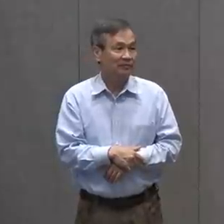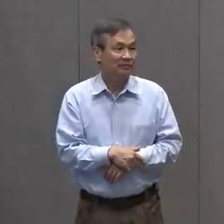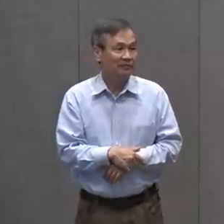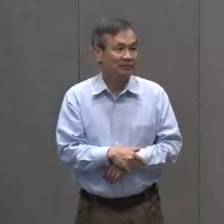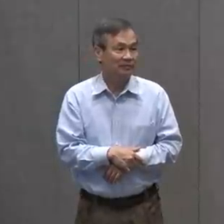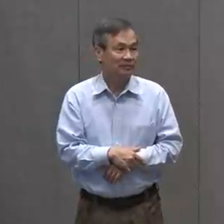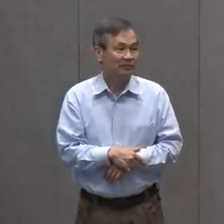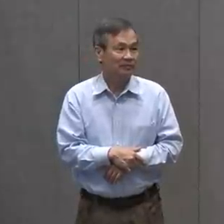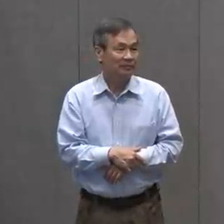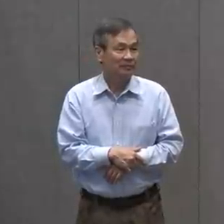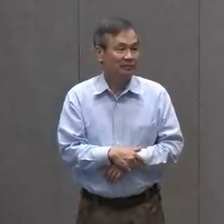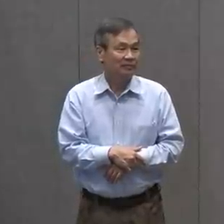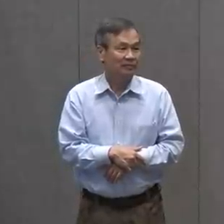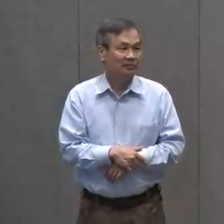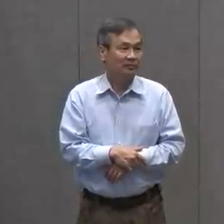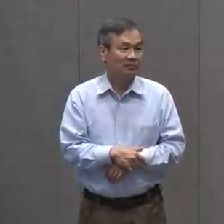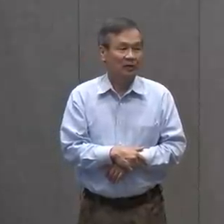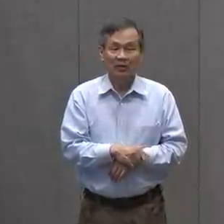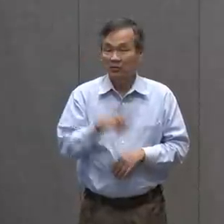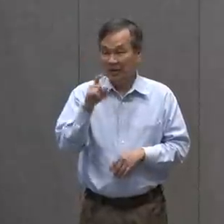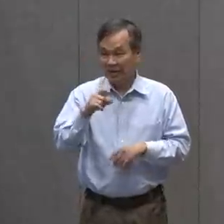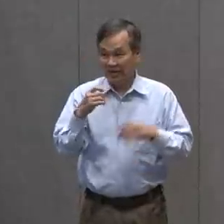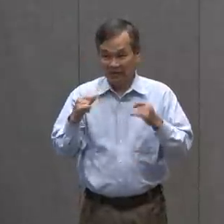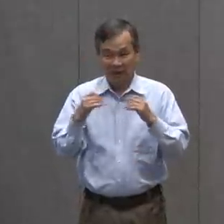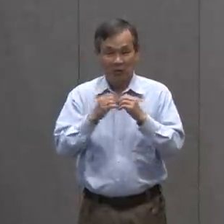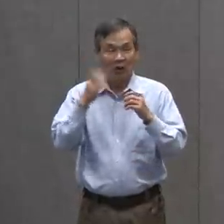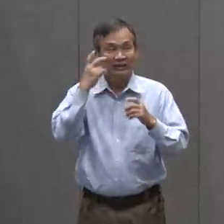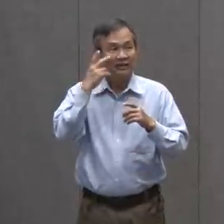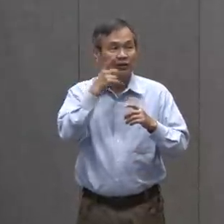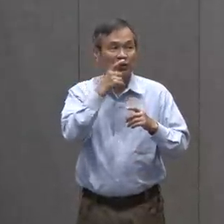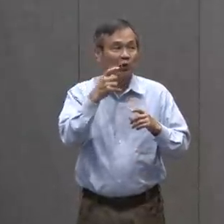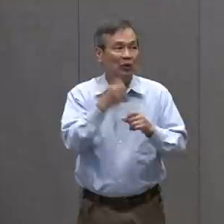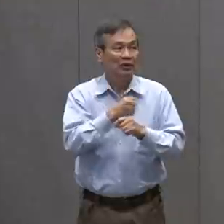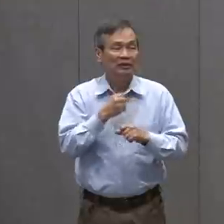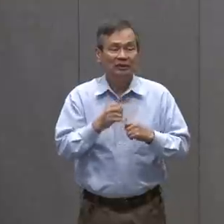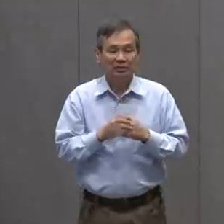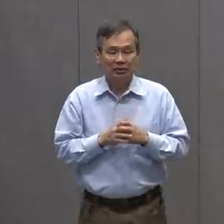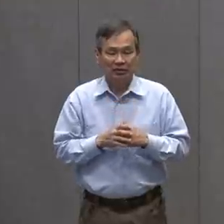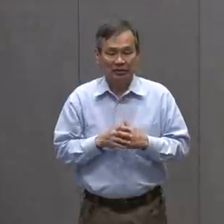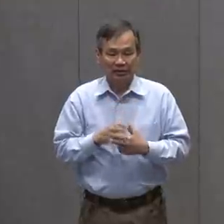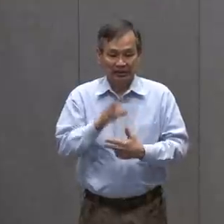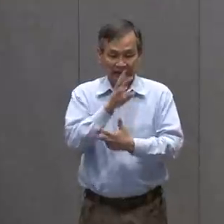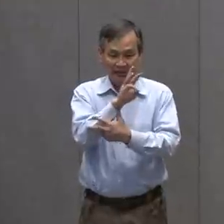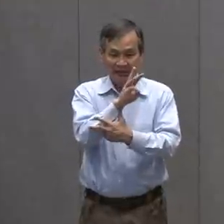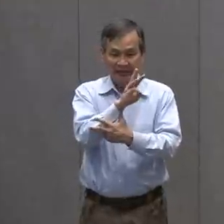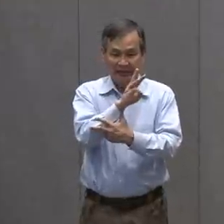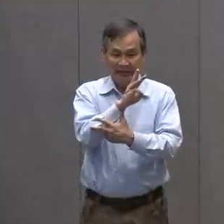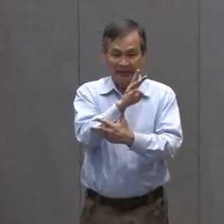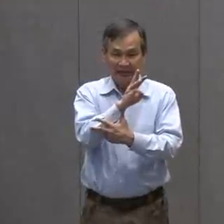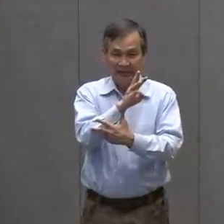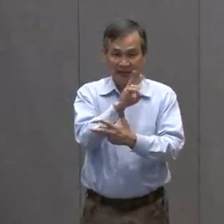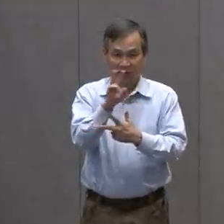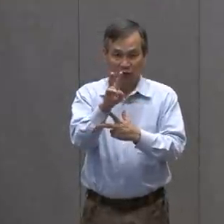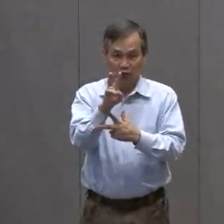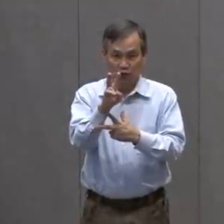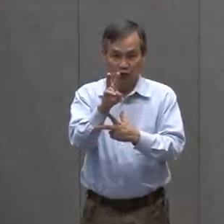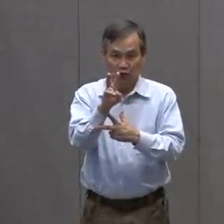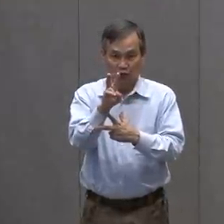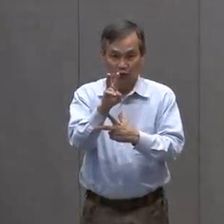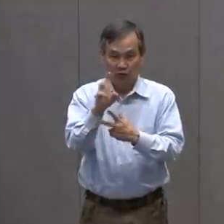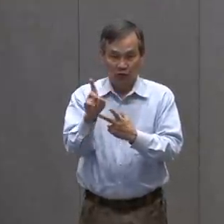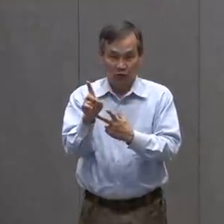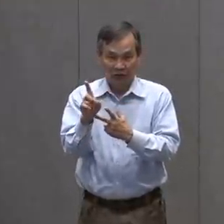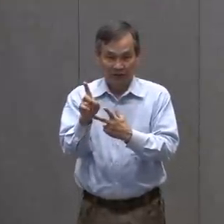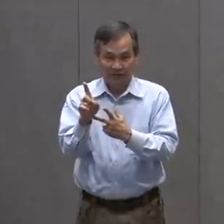go back and play a few of these, too, because it sounds like we have more time. We have a 6, a 2, and